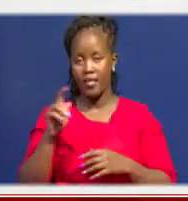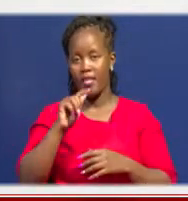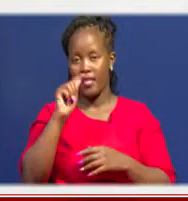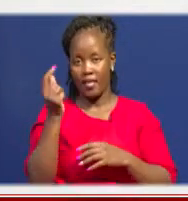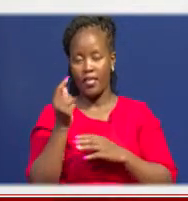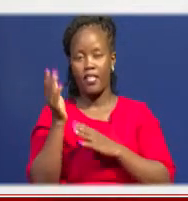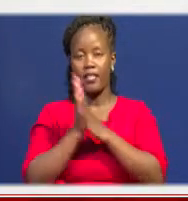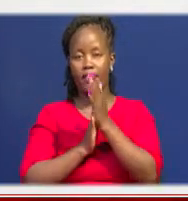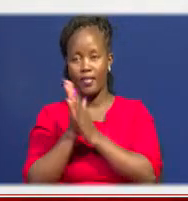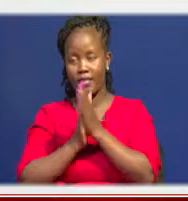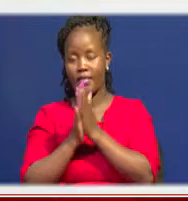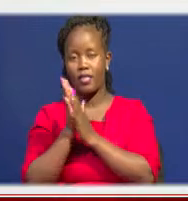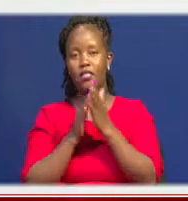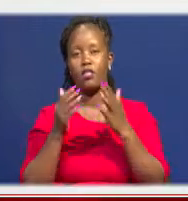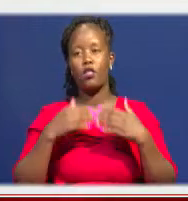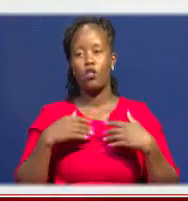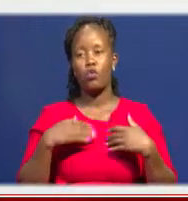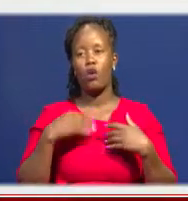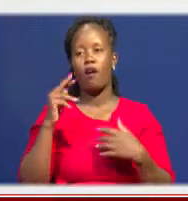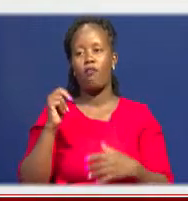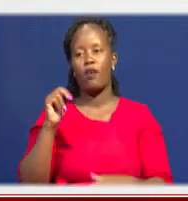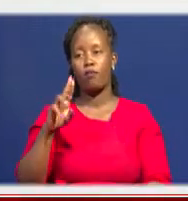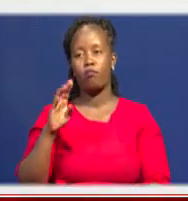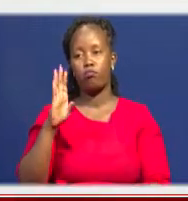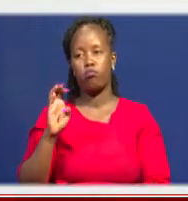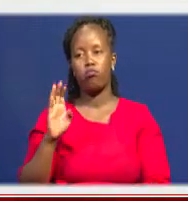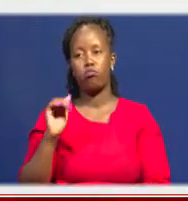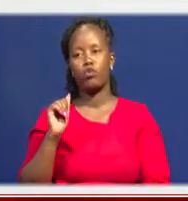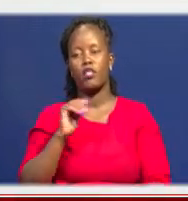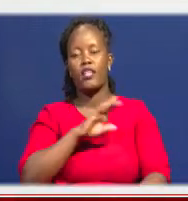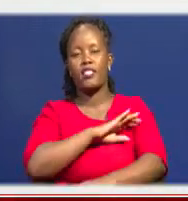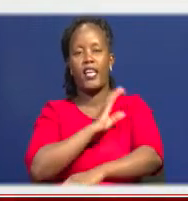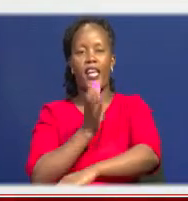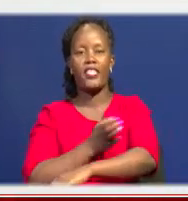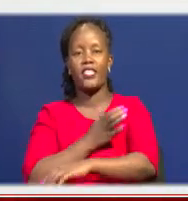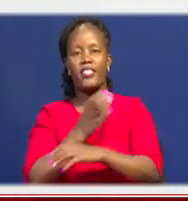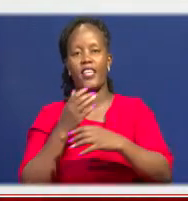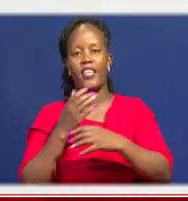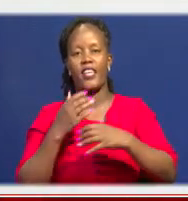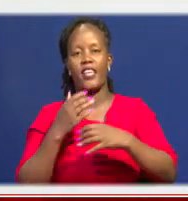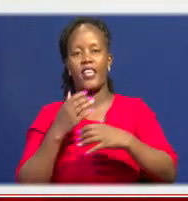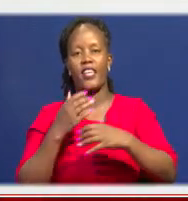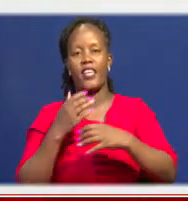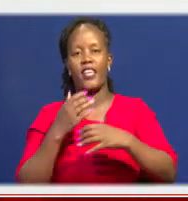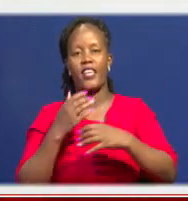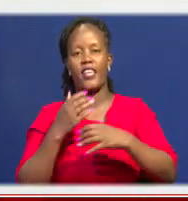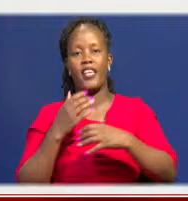a nuclear reactor received a major boost from the International Atomic Energy Agency.